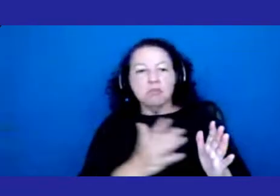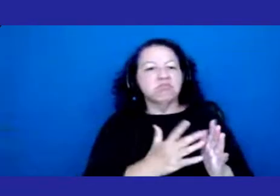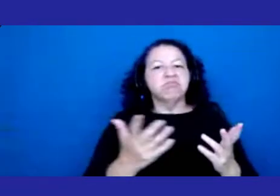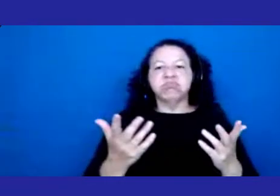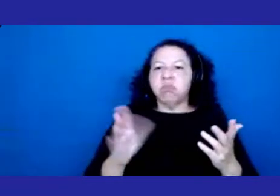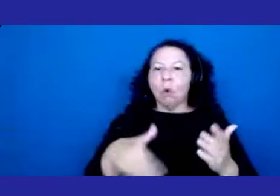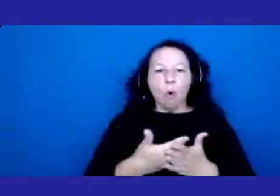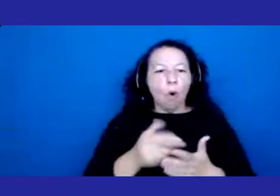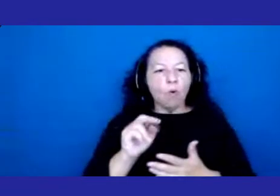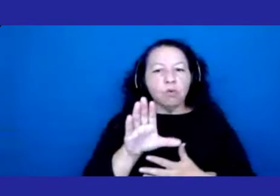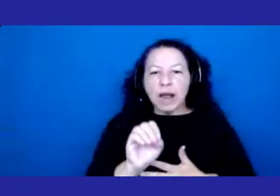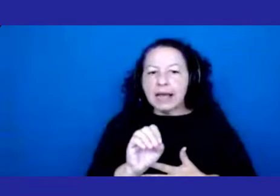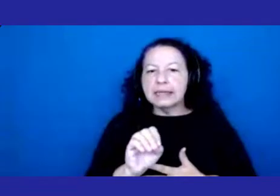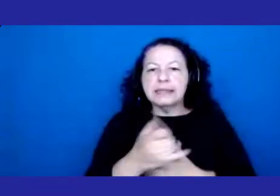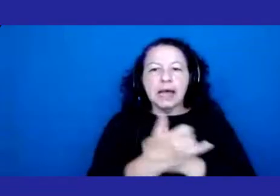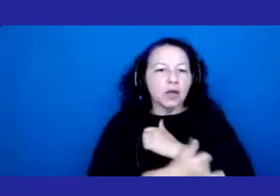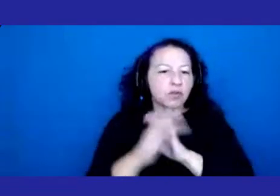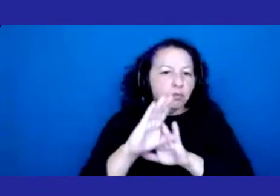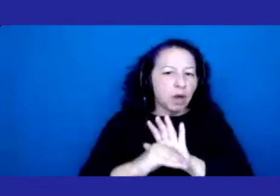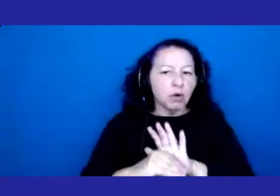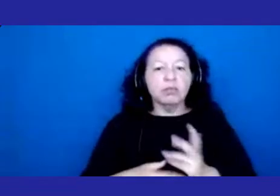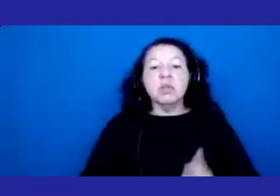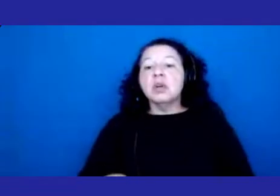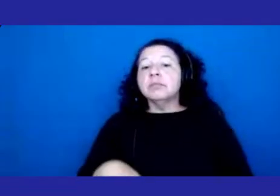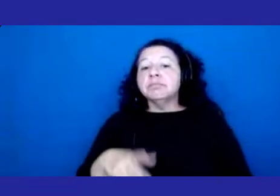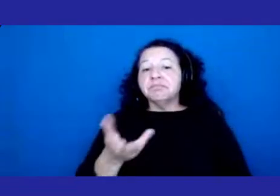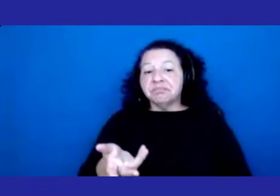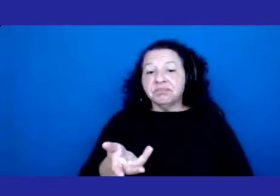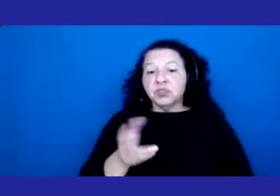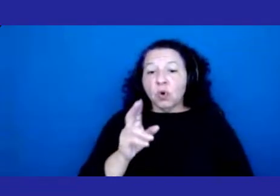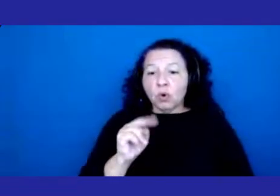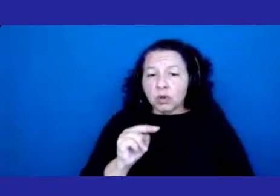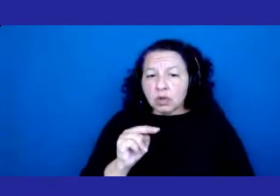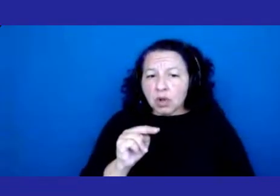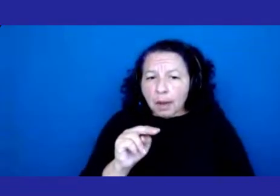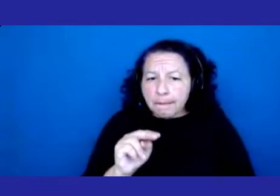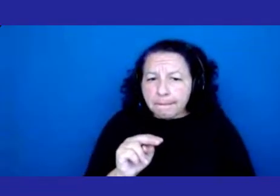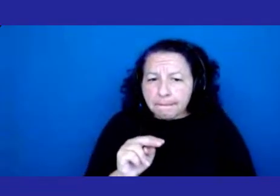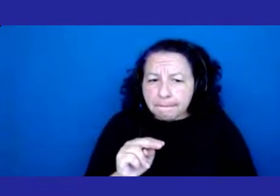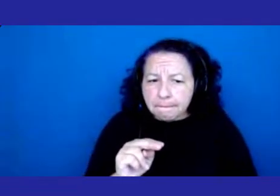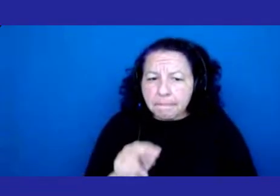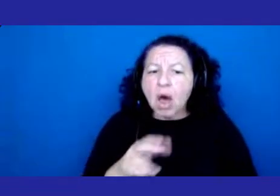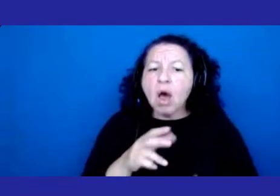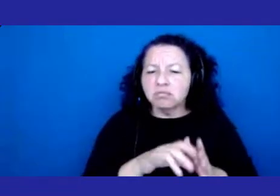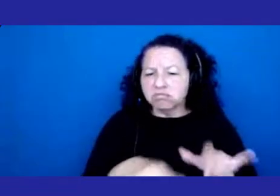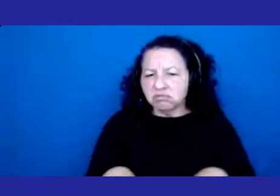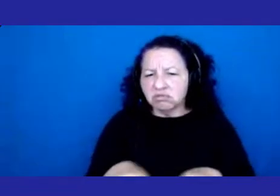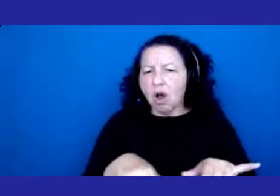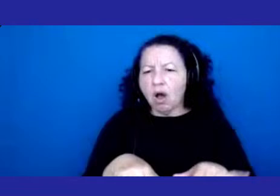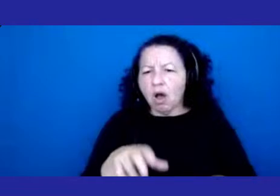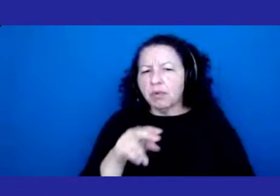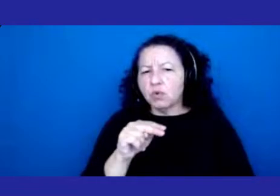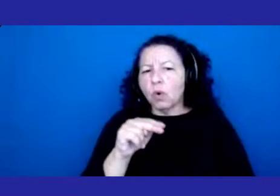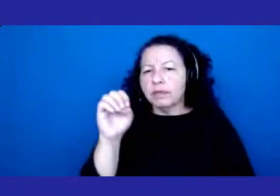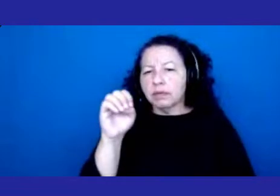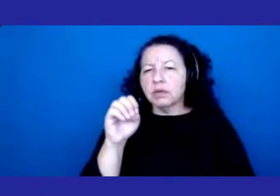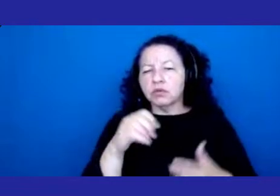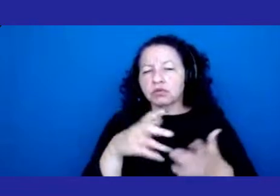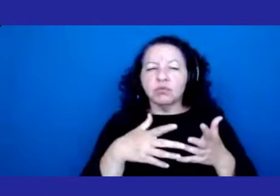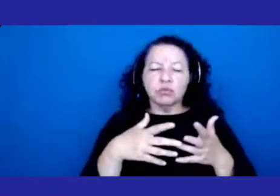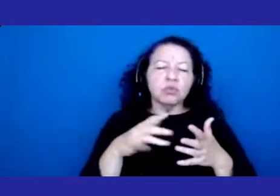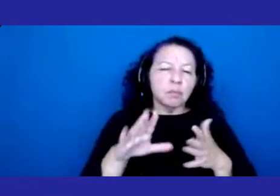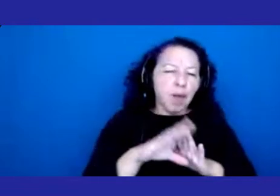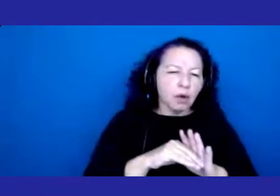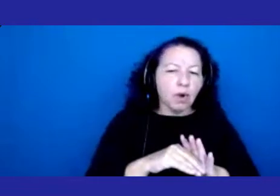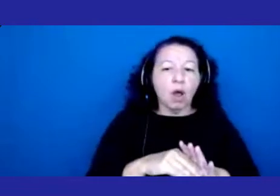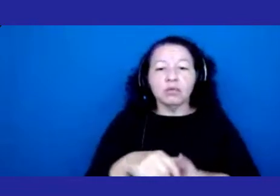So MENA is a common acronym to describe Middle East and North African ethnic backgrounds. And while this grouping is not live in EPIC just yet,